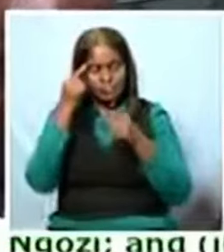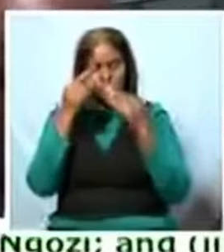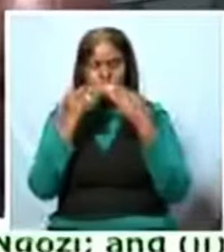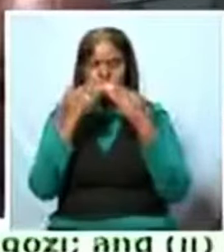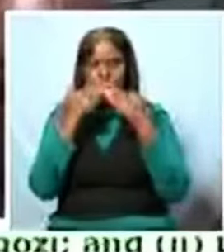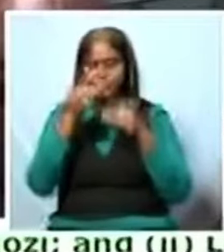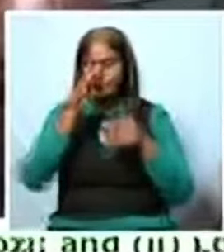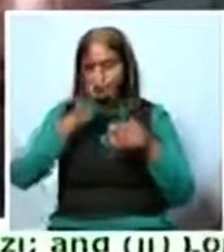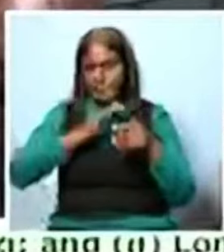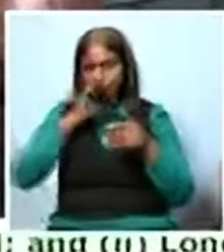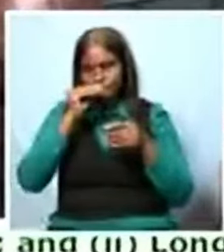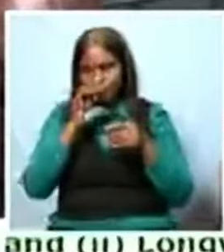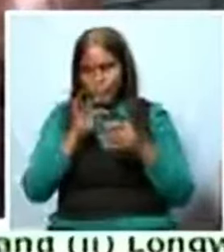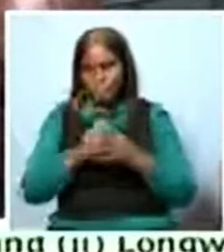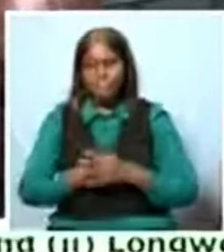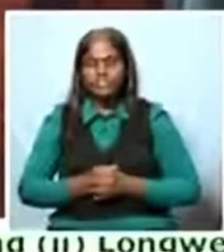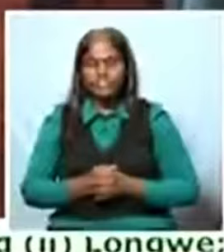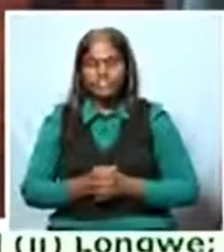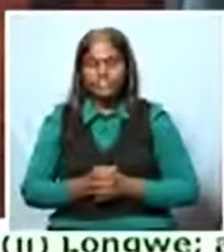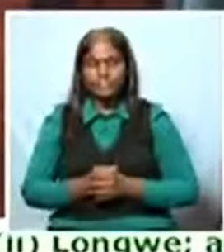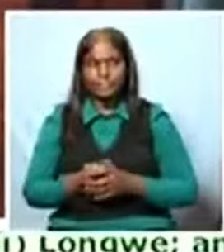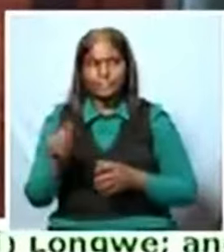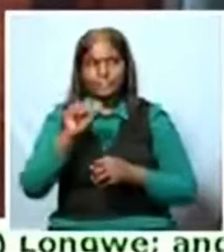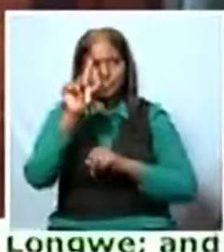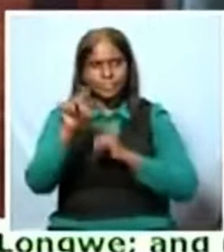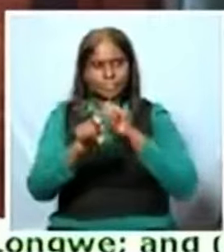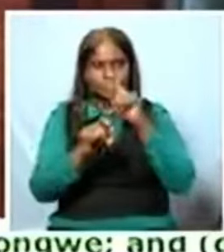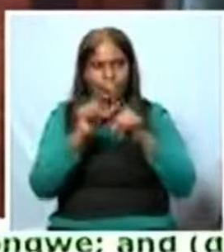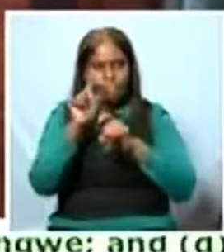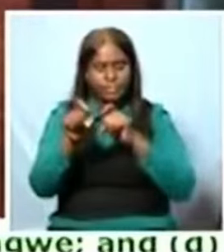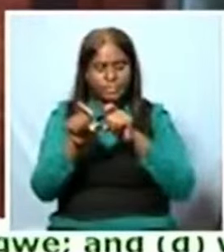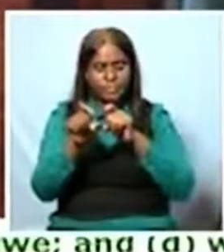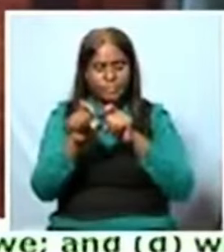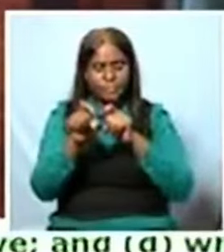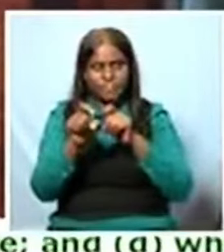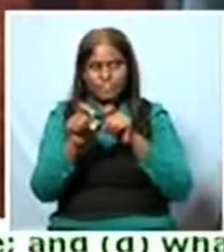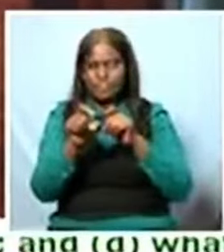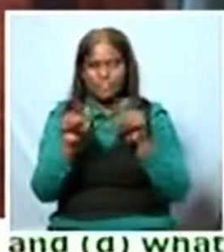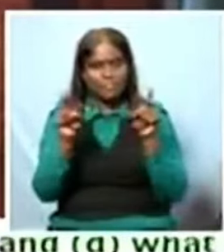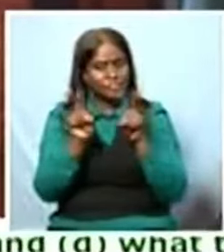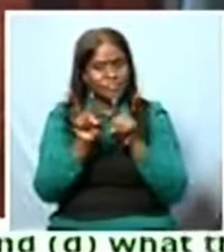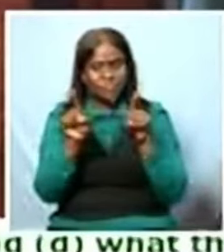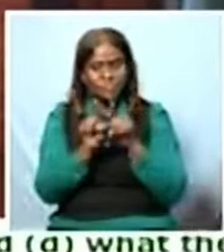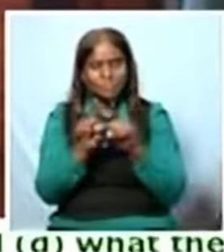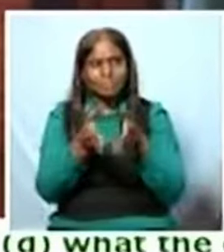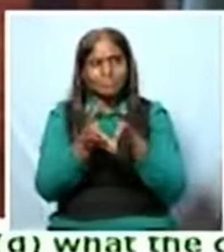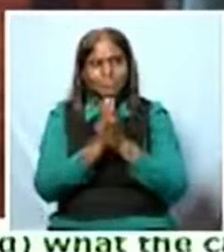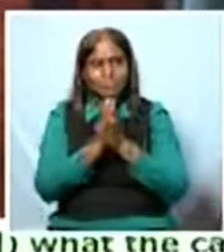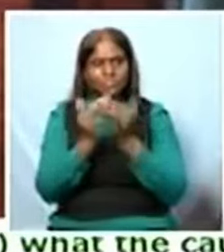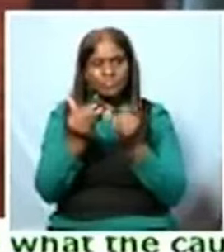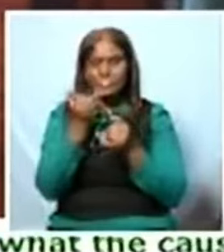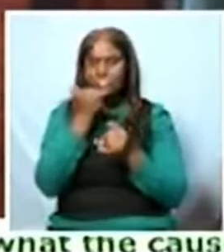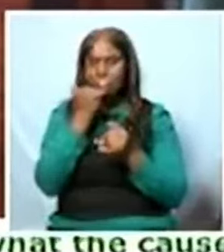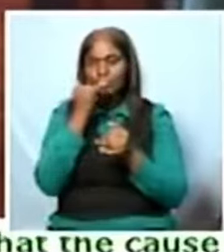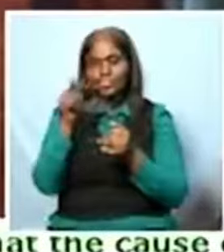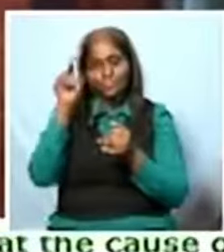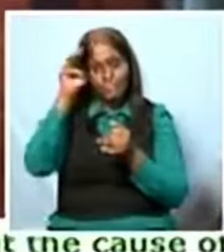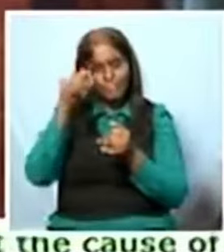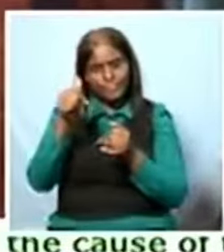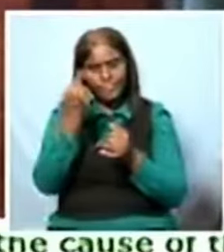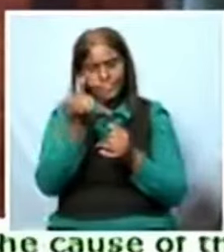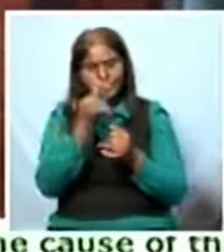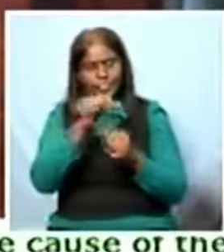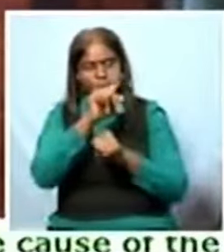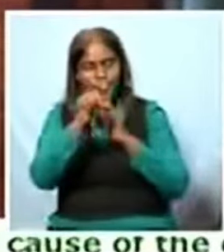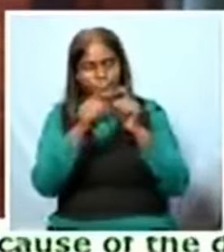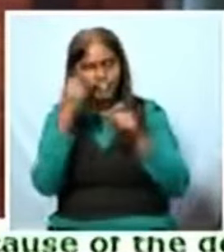Madam. That question is unrelated, and also you are asking the wrong minister. That is a question for